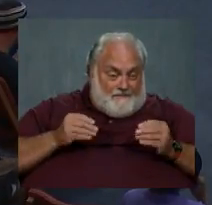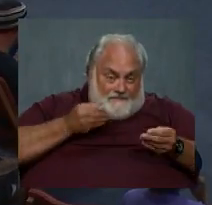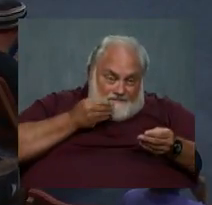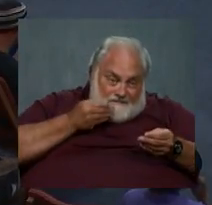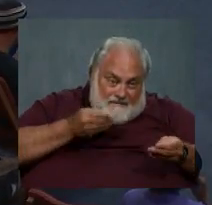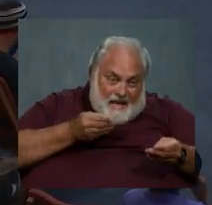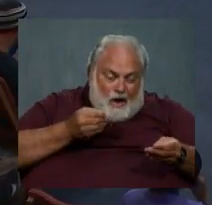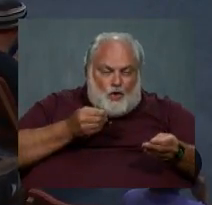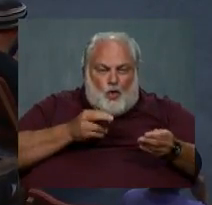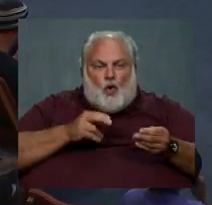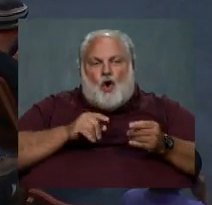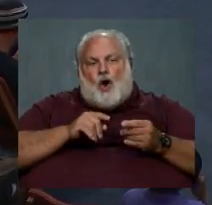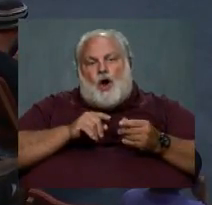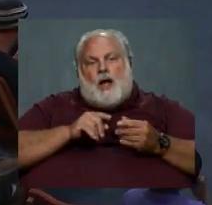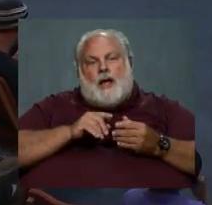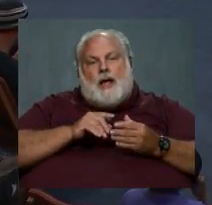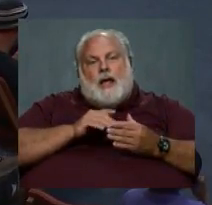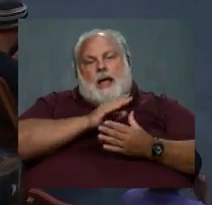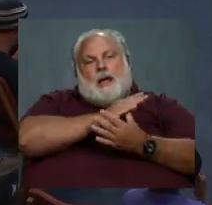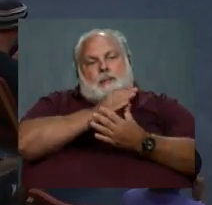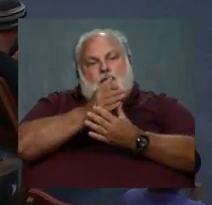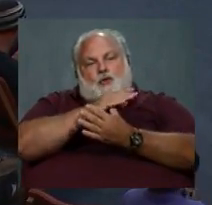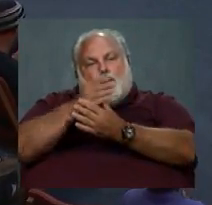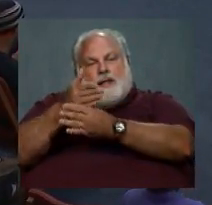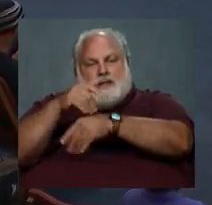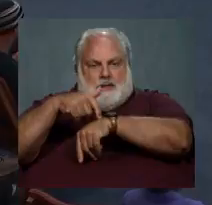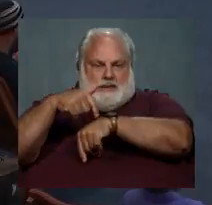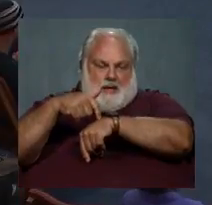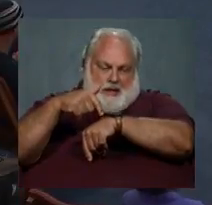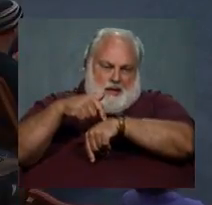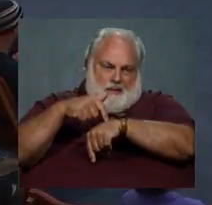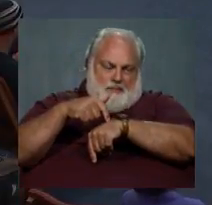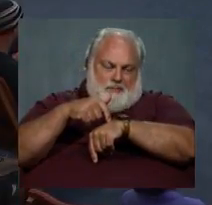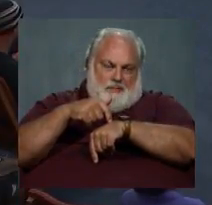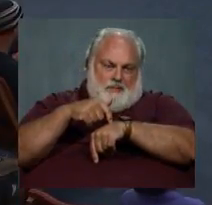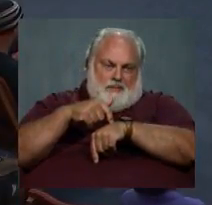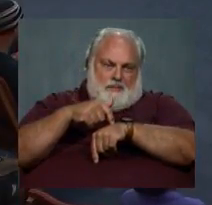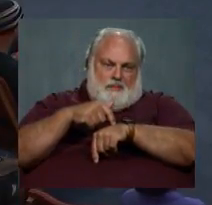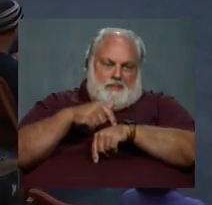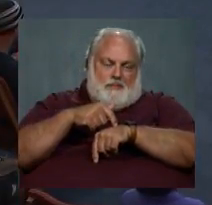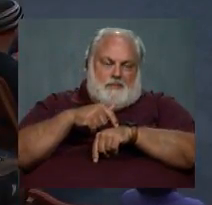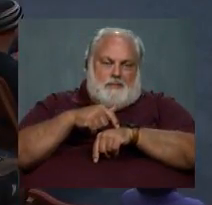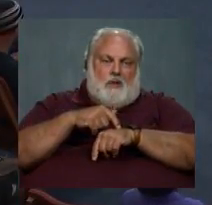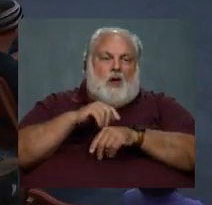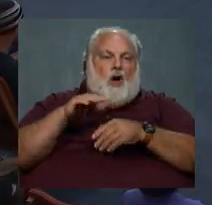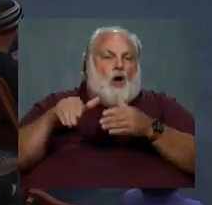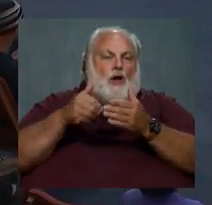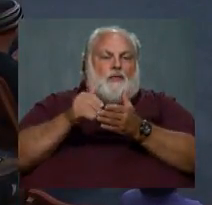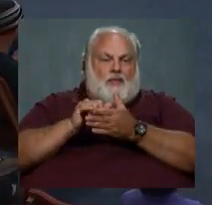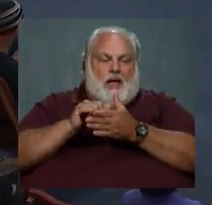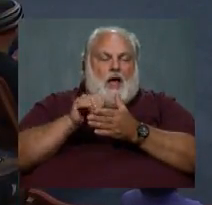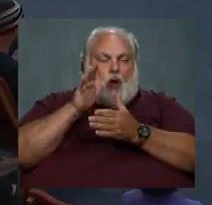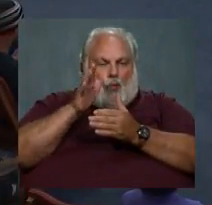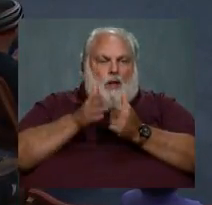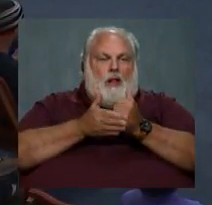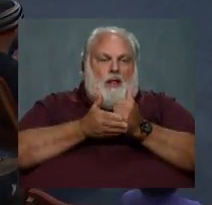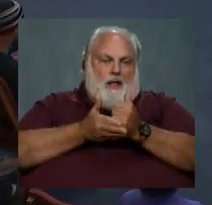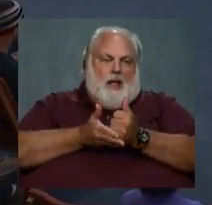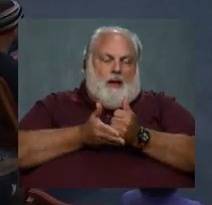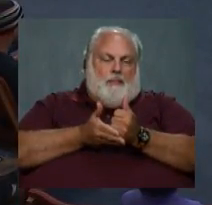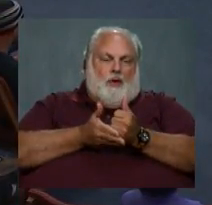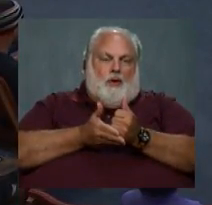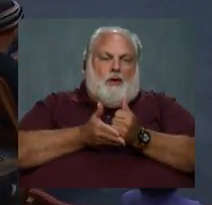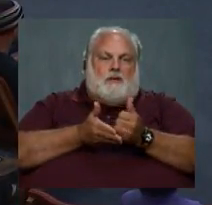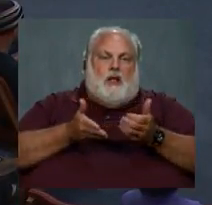at Jericho Way about the services that are in that building, or whether it's an outreach coordinator, all of those things should help to